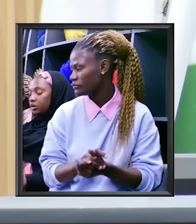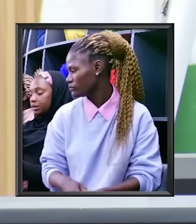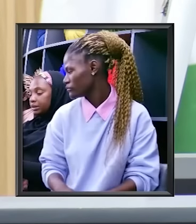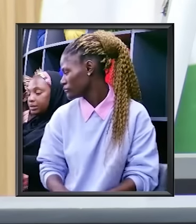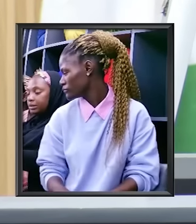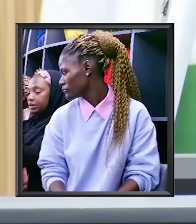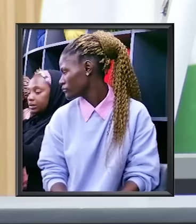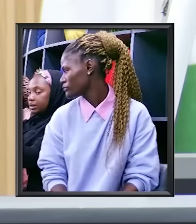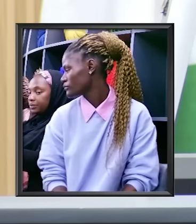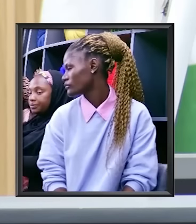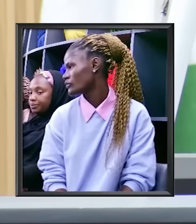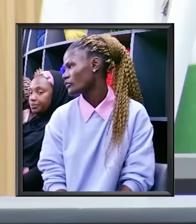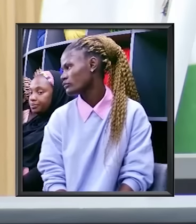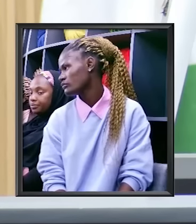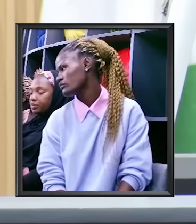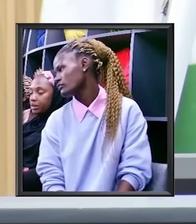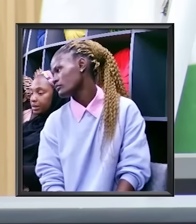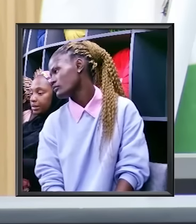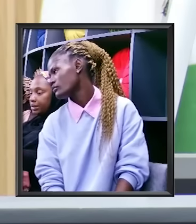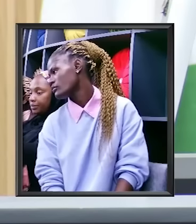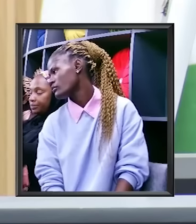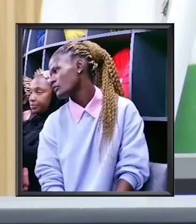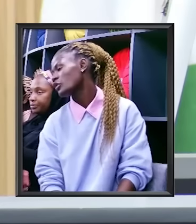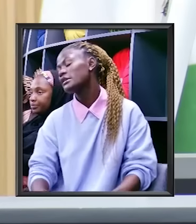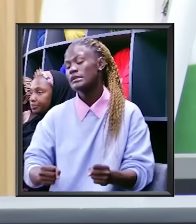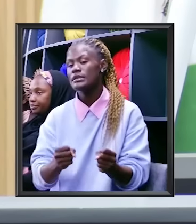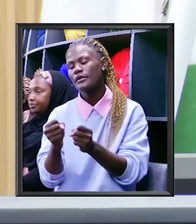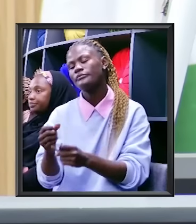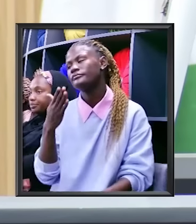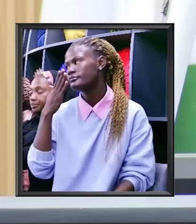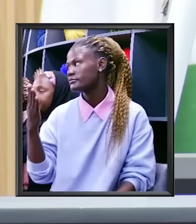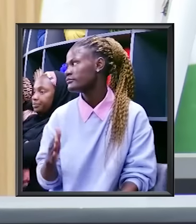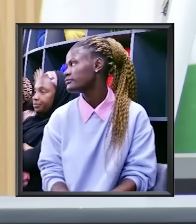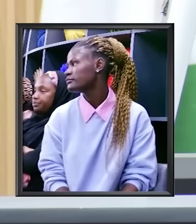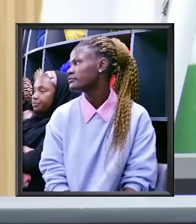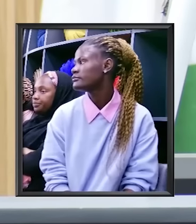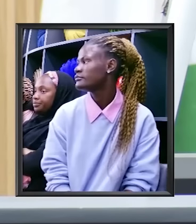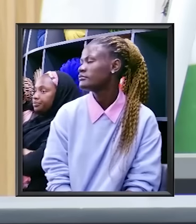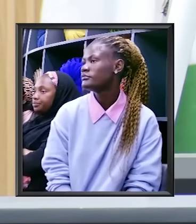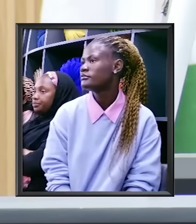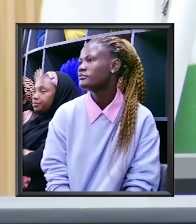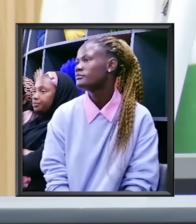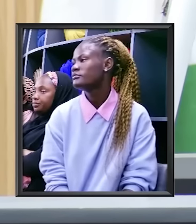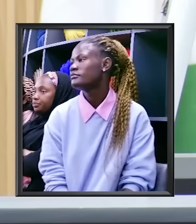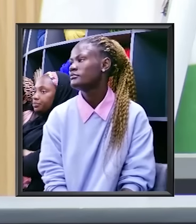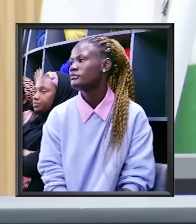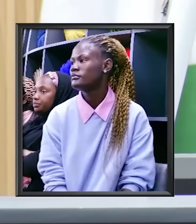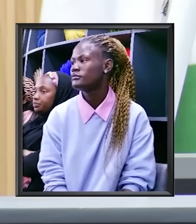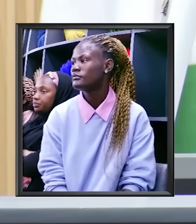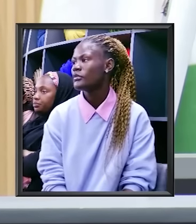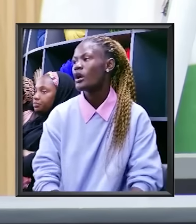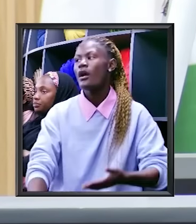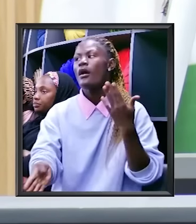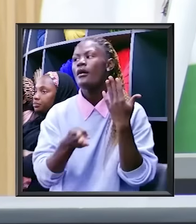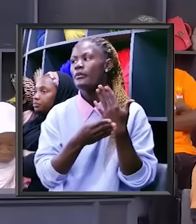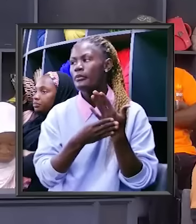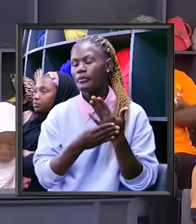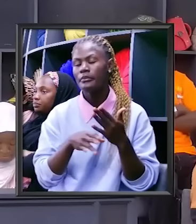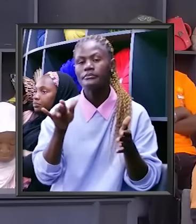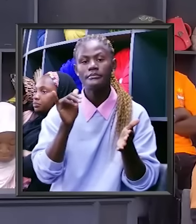we get within the, with people they refer to as career bankers. Yes, sir. Bankers when we